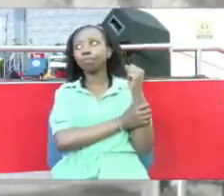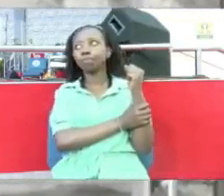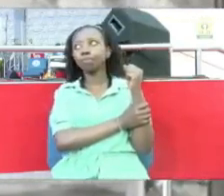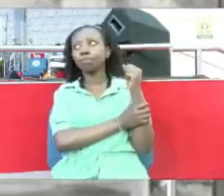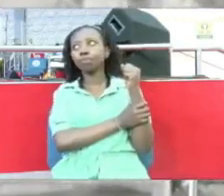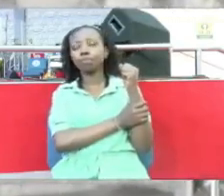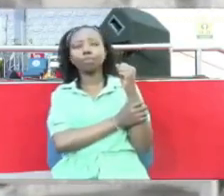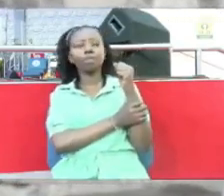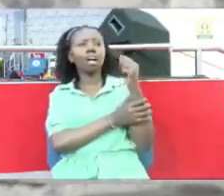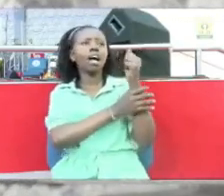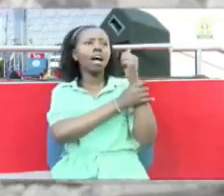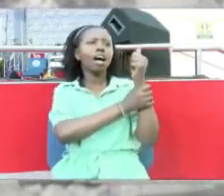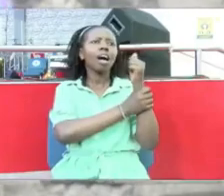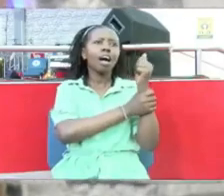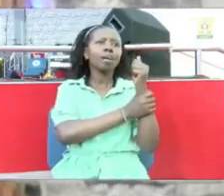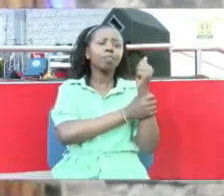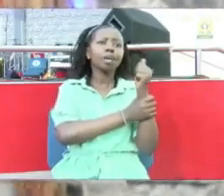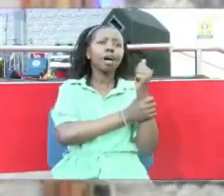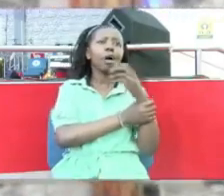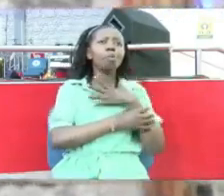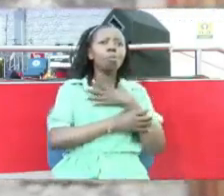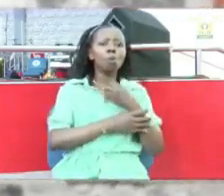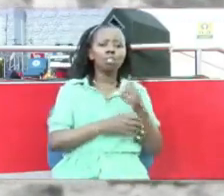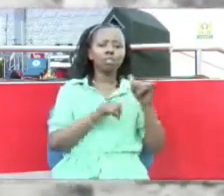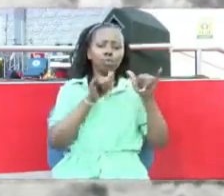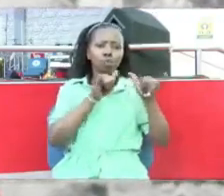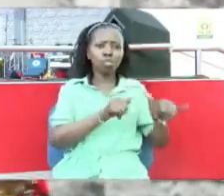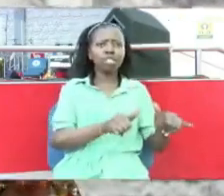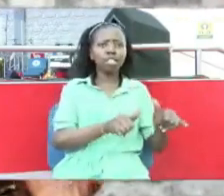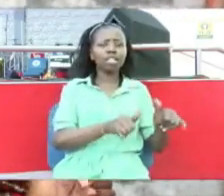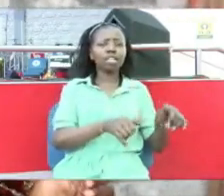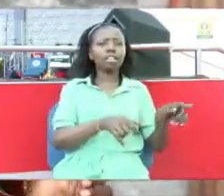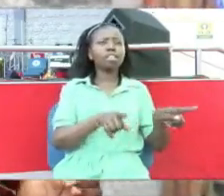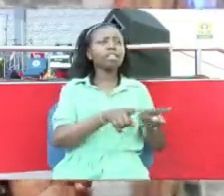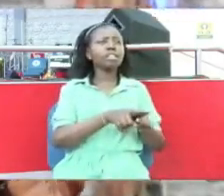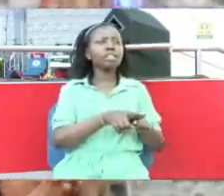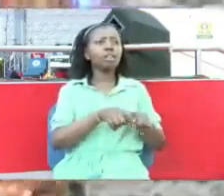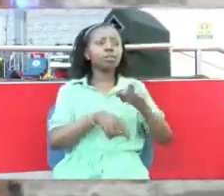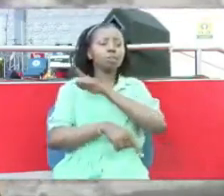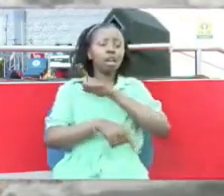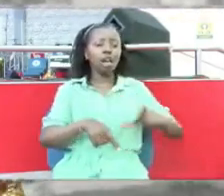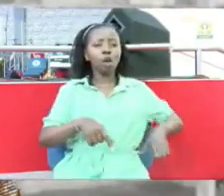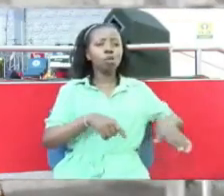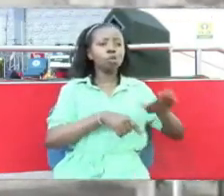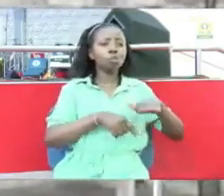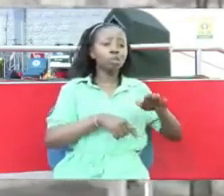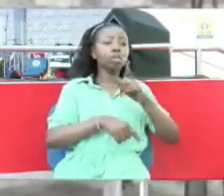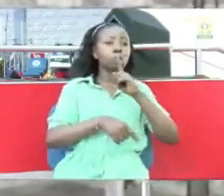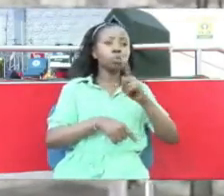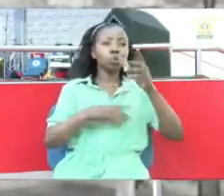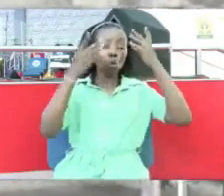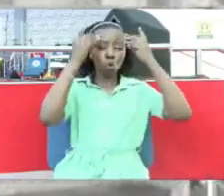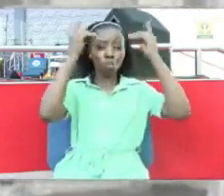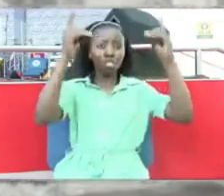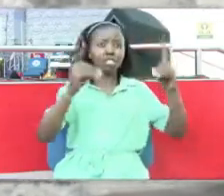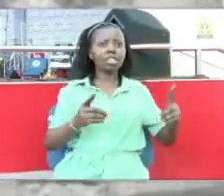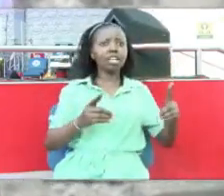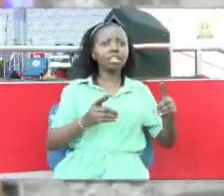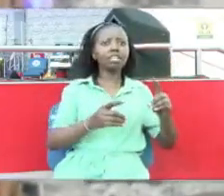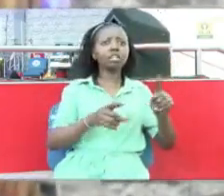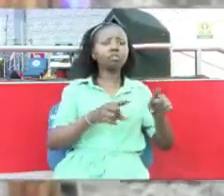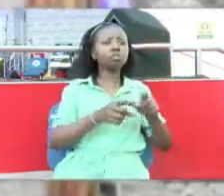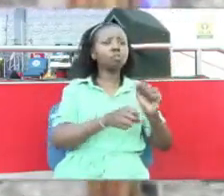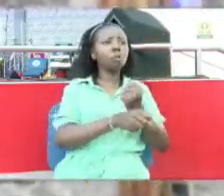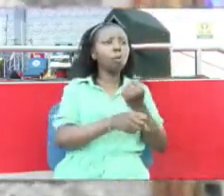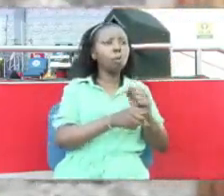and Abraham was willing to linger around the Lord, so he decided to make for him a meal so that they